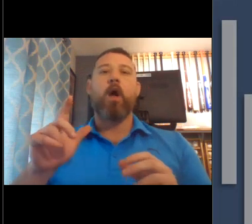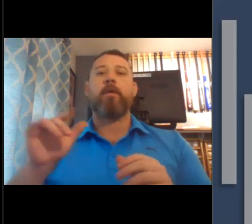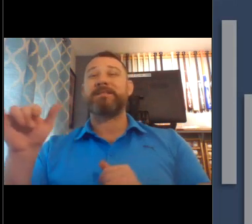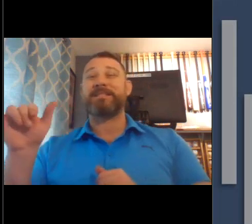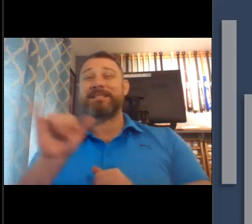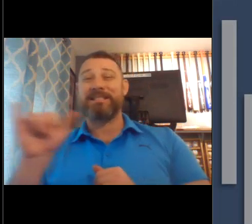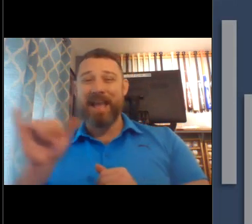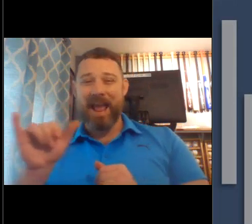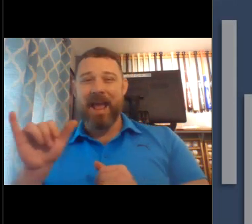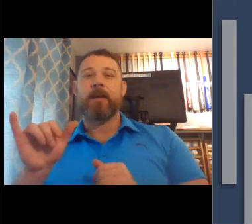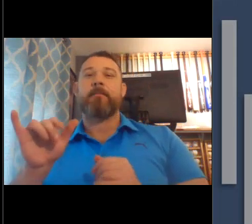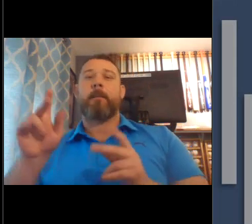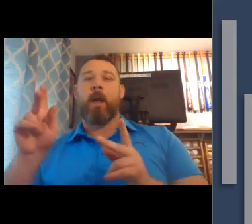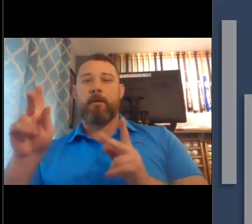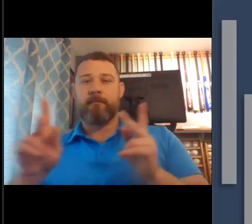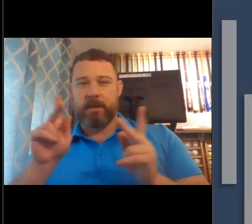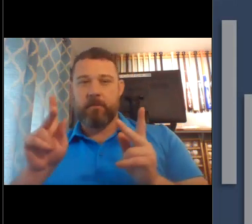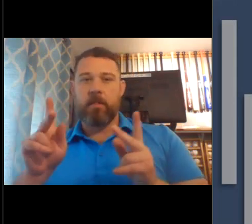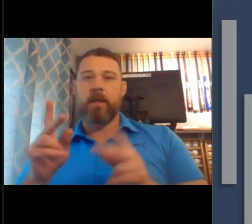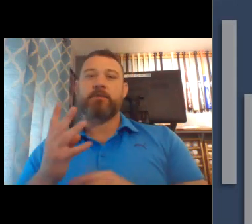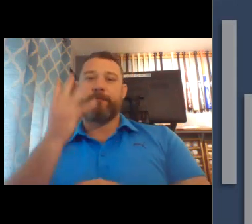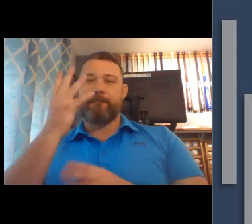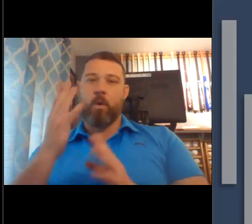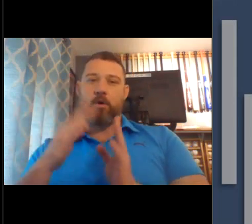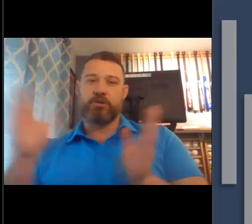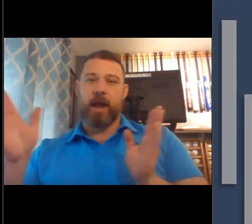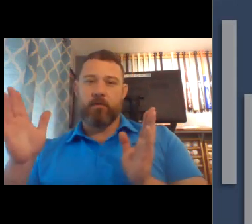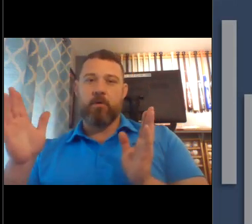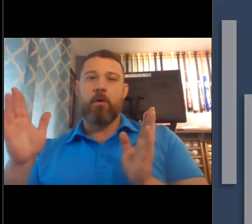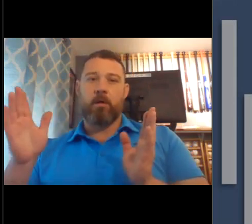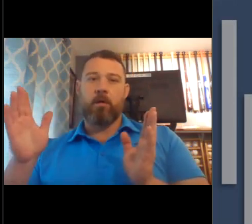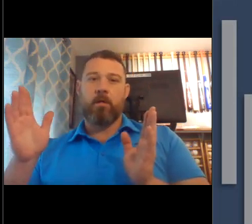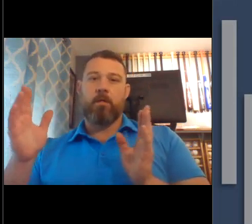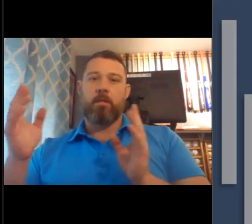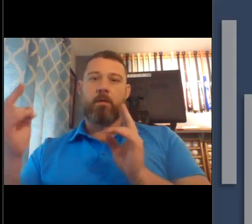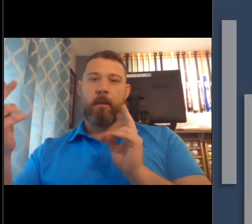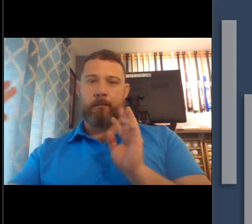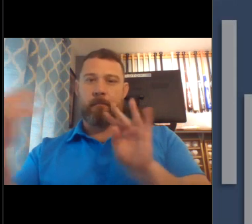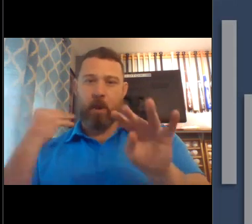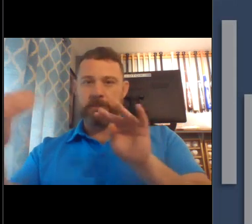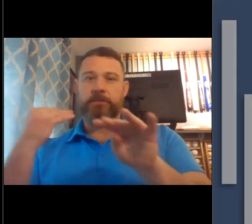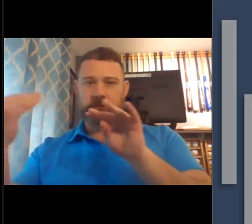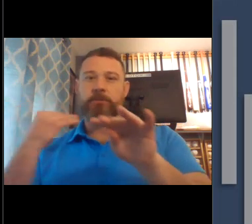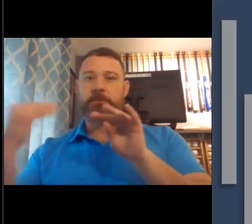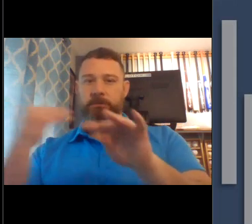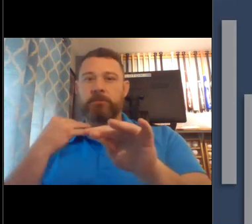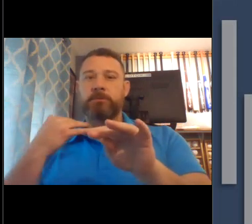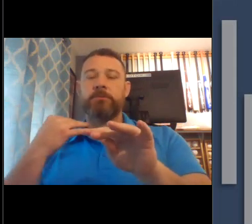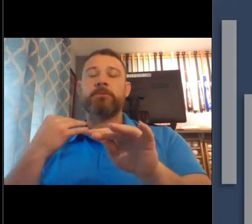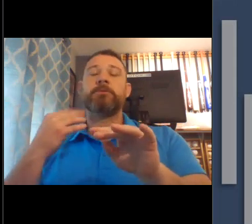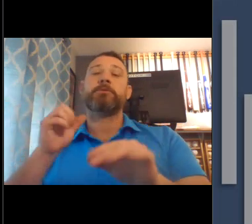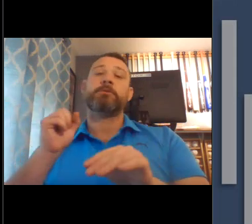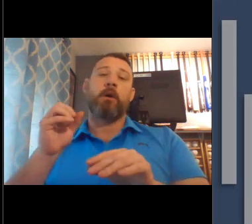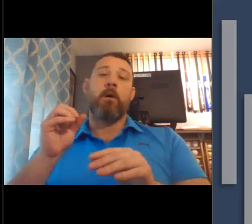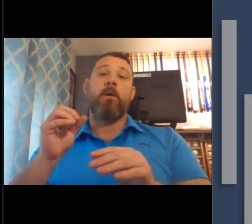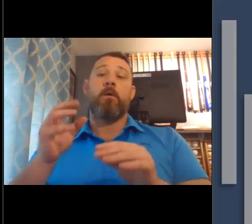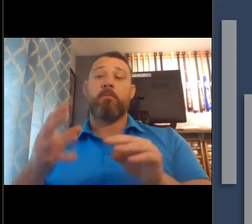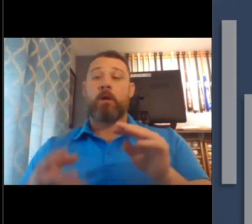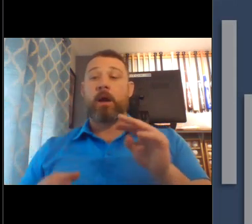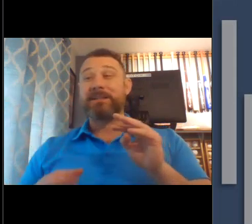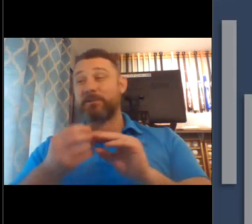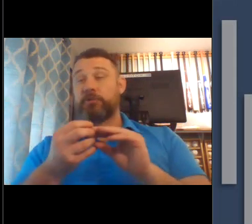people as the 4 general purpose lanes in each direction. So that was pretty interesting. In addition,